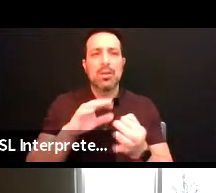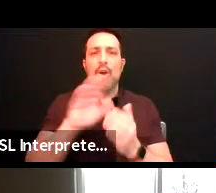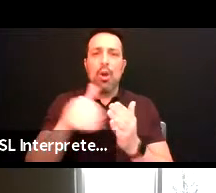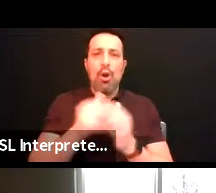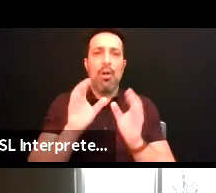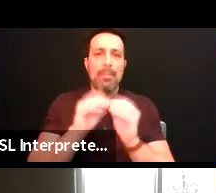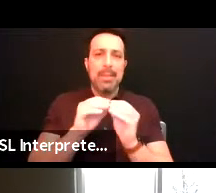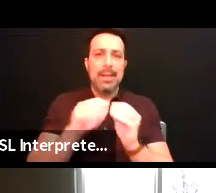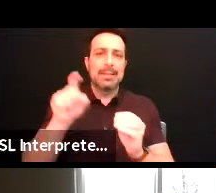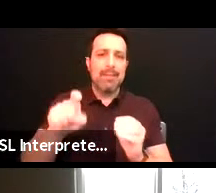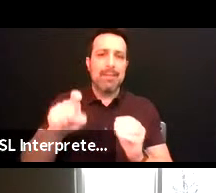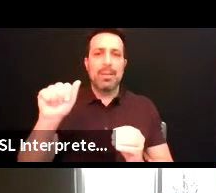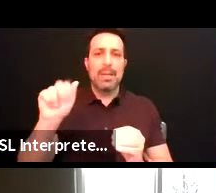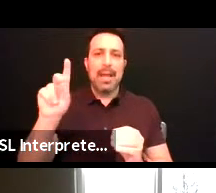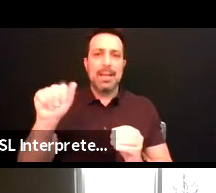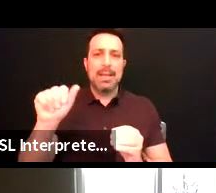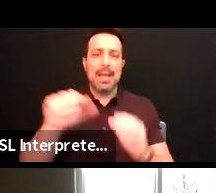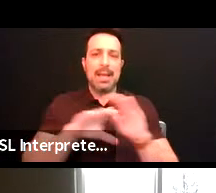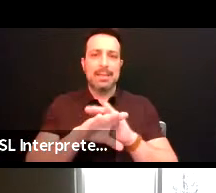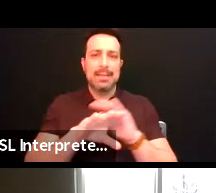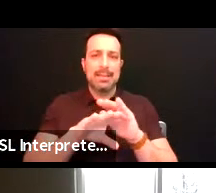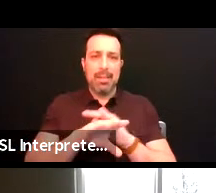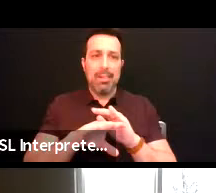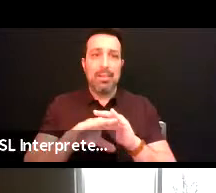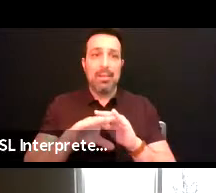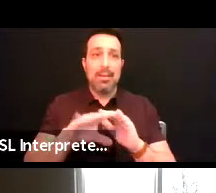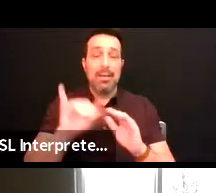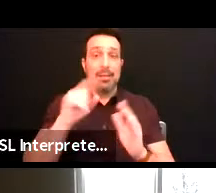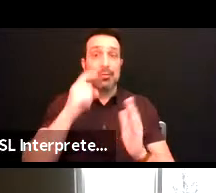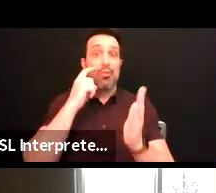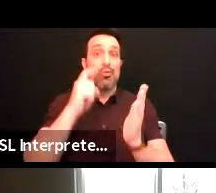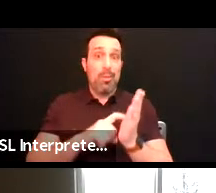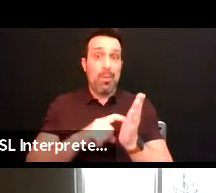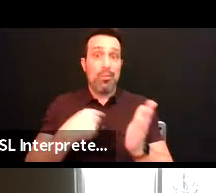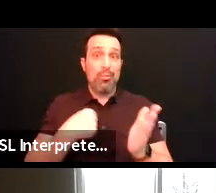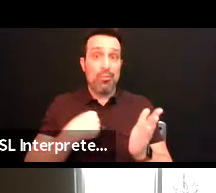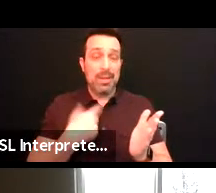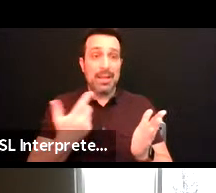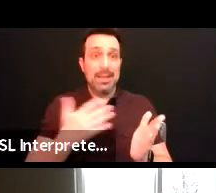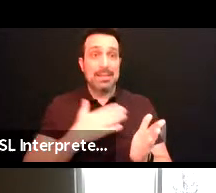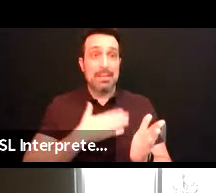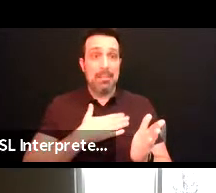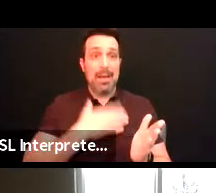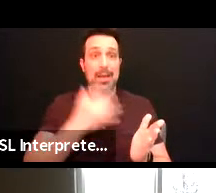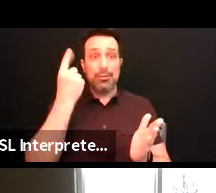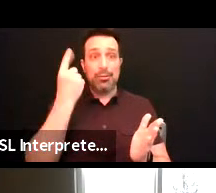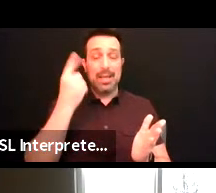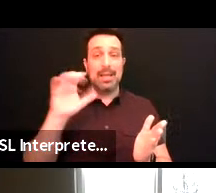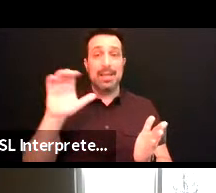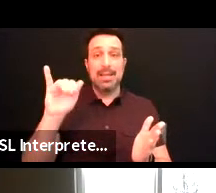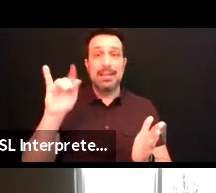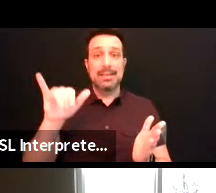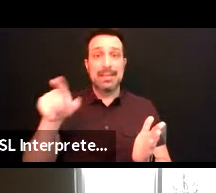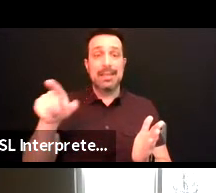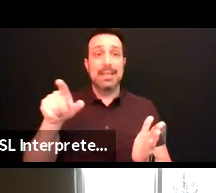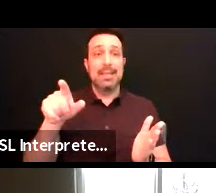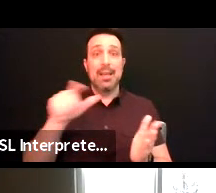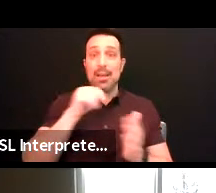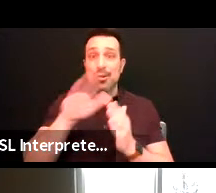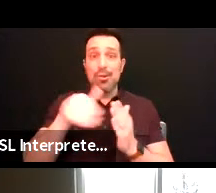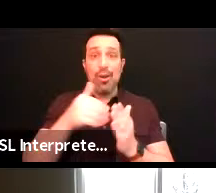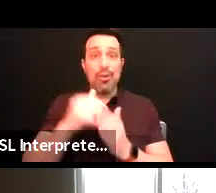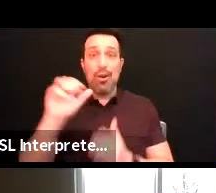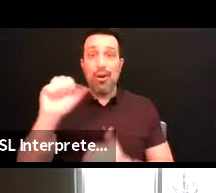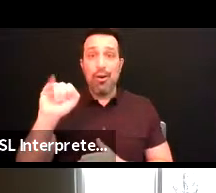meetings have to be ADA accessible. And it's notable to me that it's my understanding that the city, like not all sidewalks have